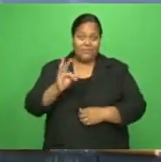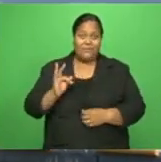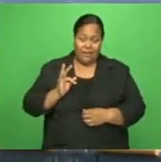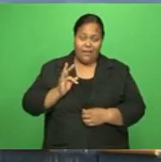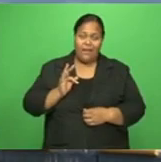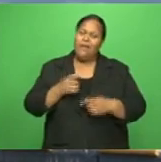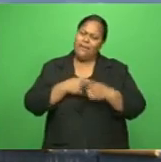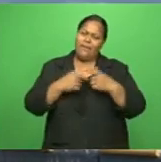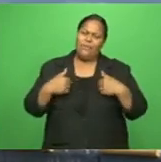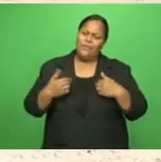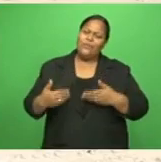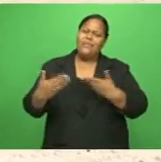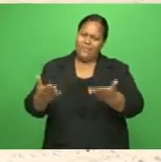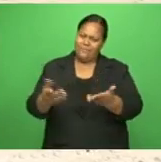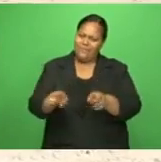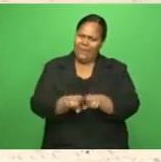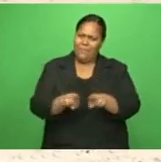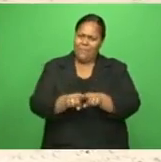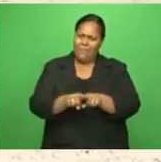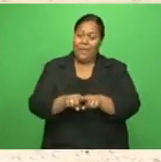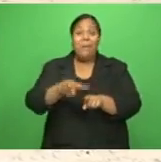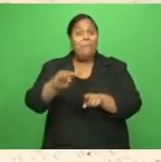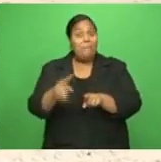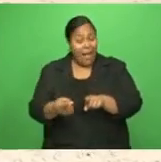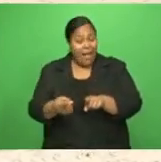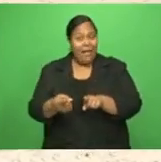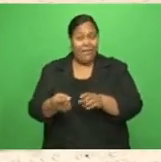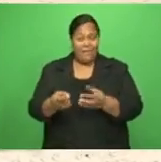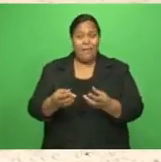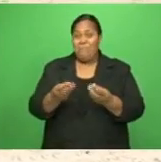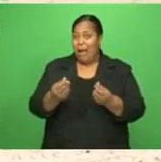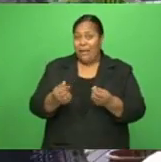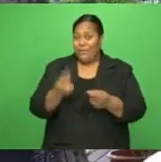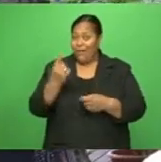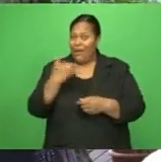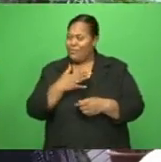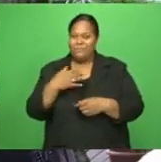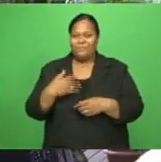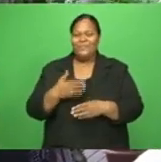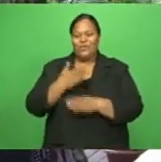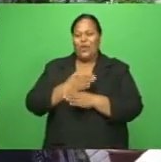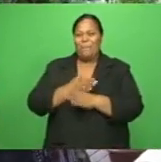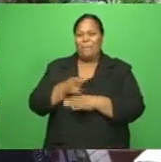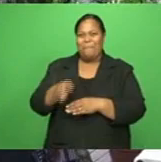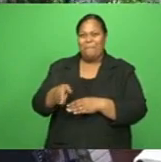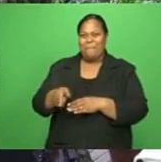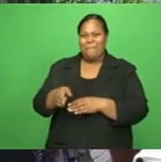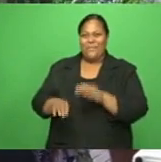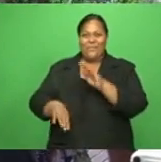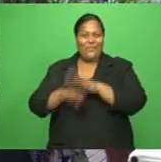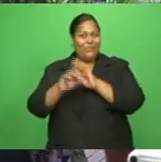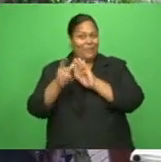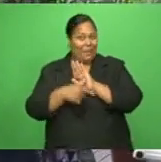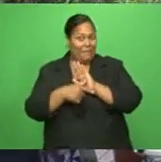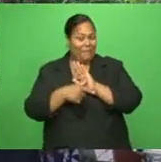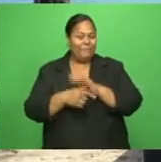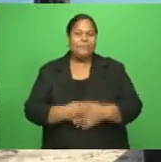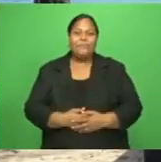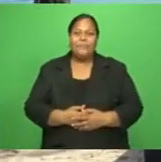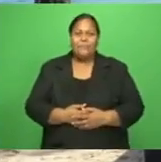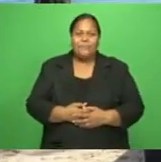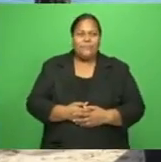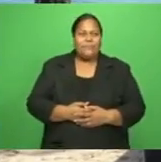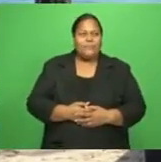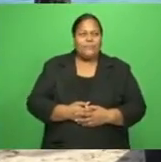we're giving them the same, except for the money, because the permanent staff has jobs. It doesn't end here, as